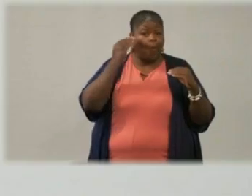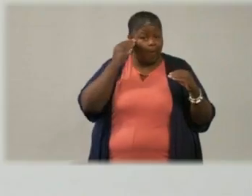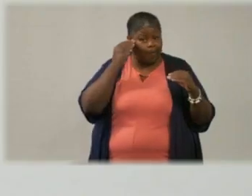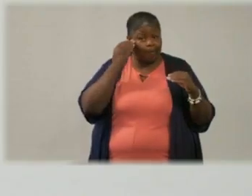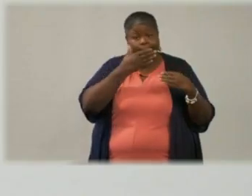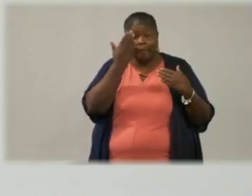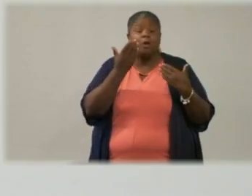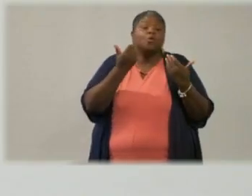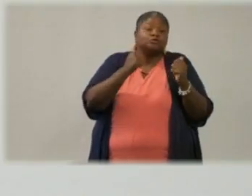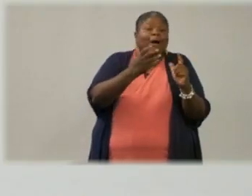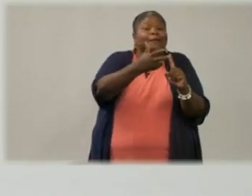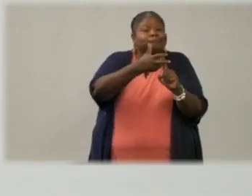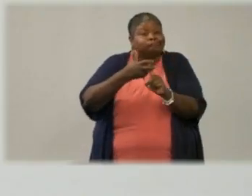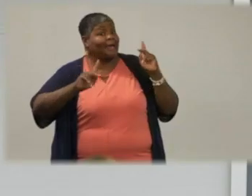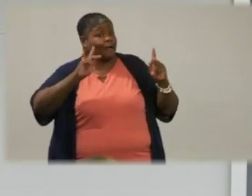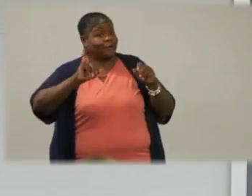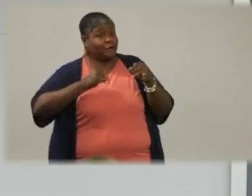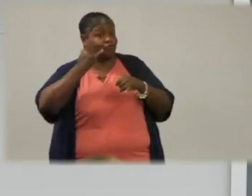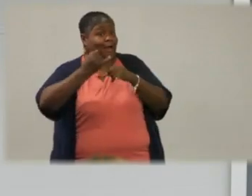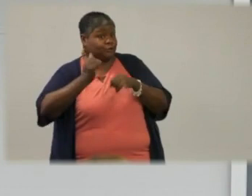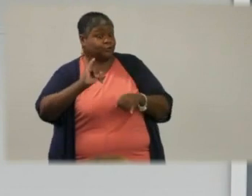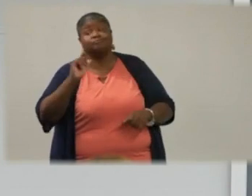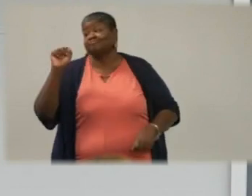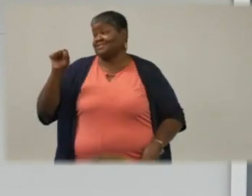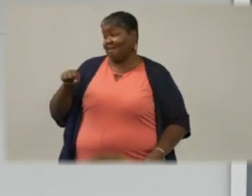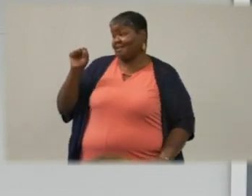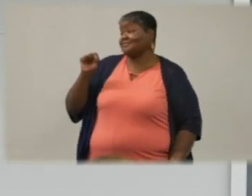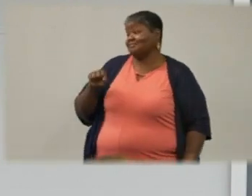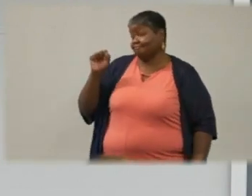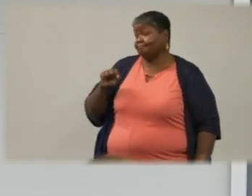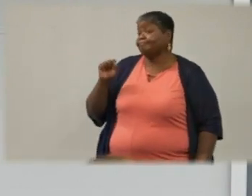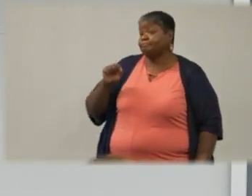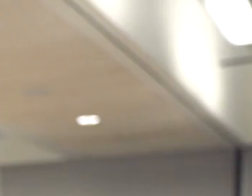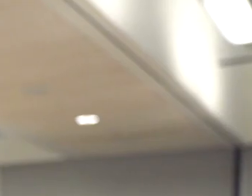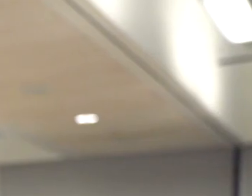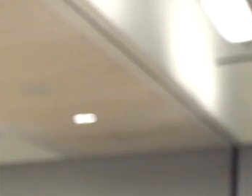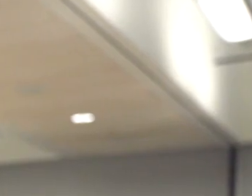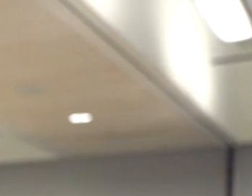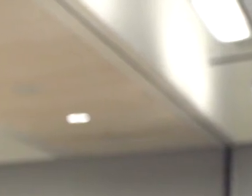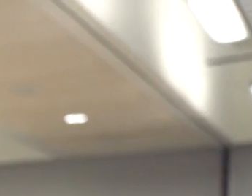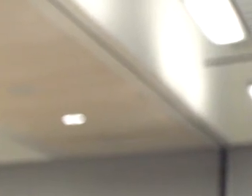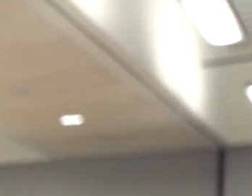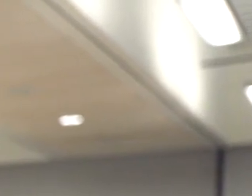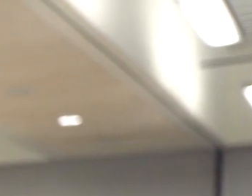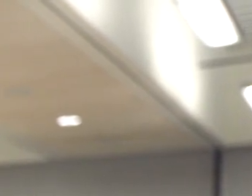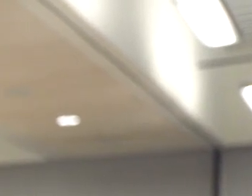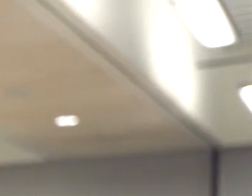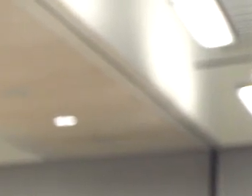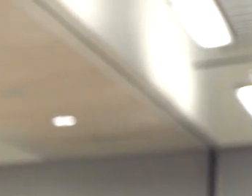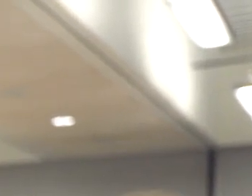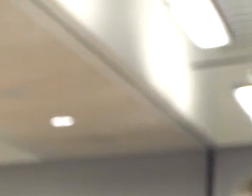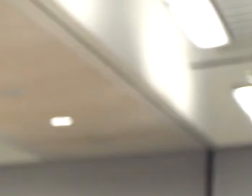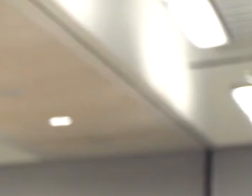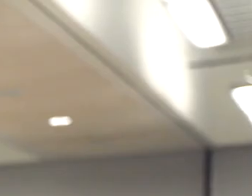those connections. And we will have a lot of follow-up with your people that attended today. Well, I just want to say thanks for hosting this